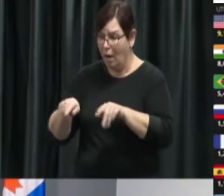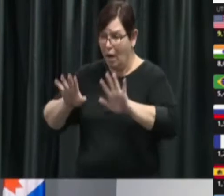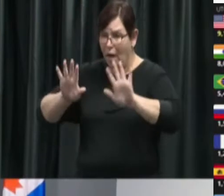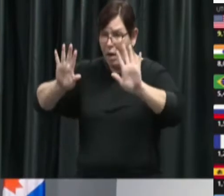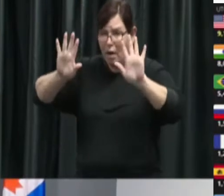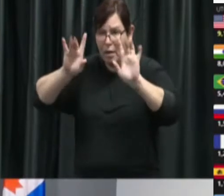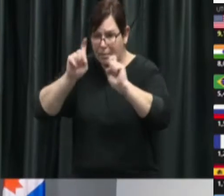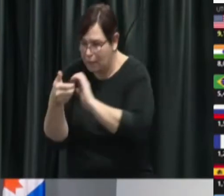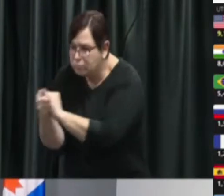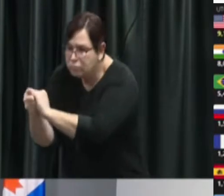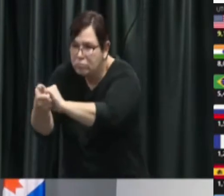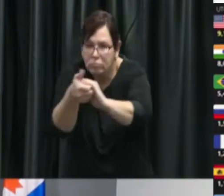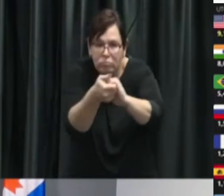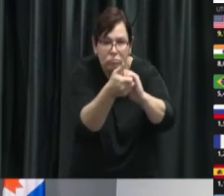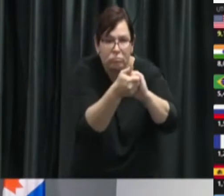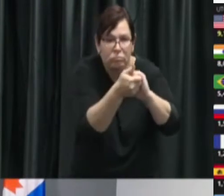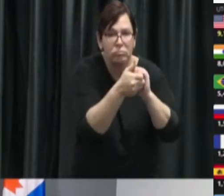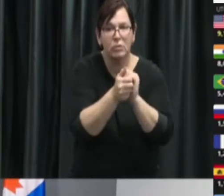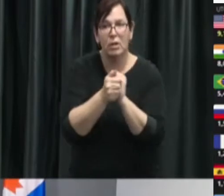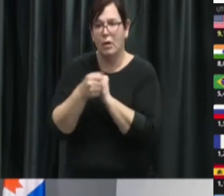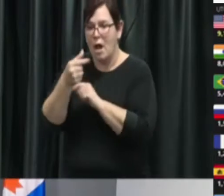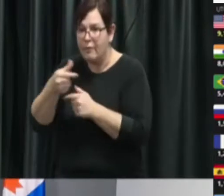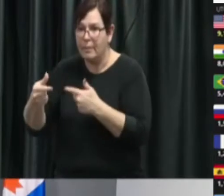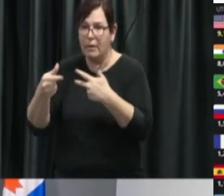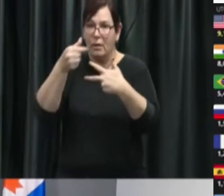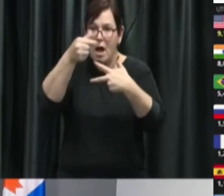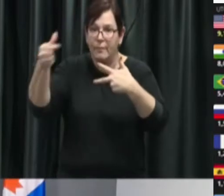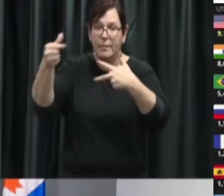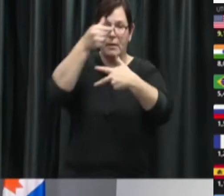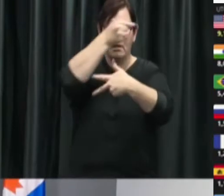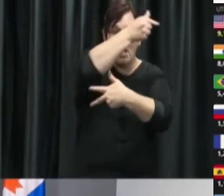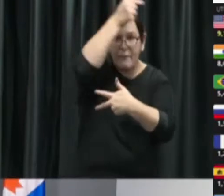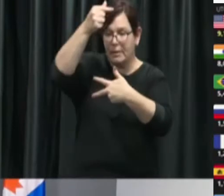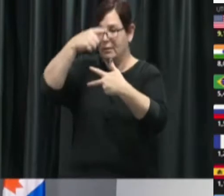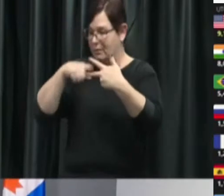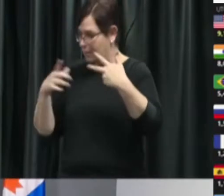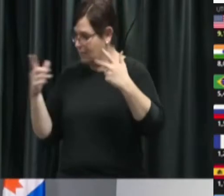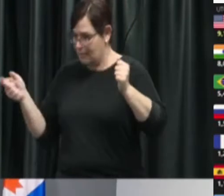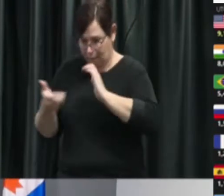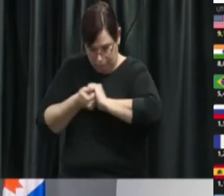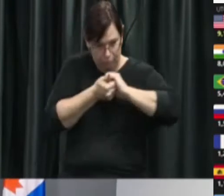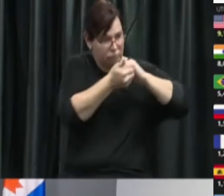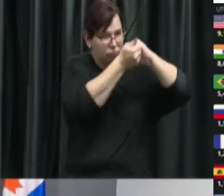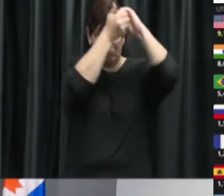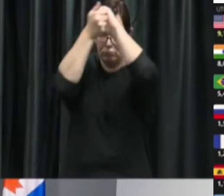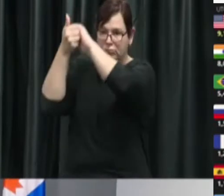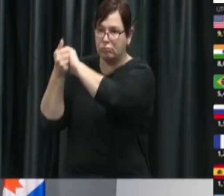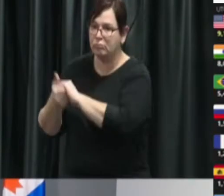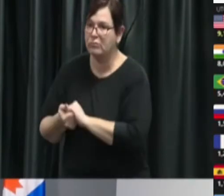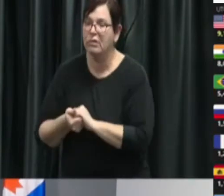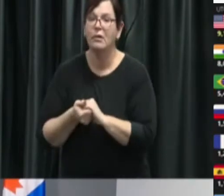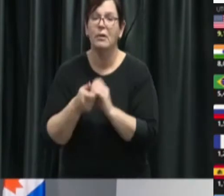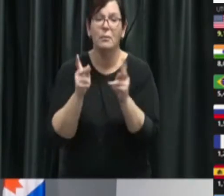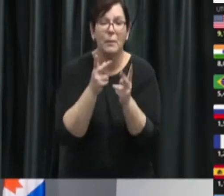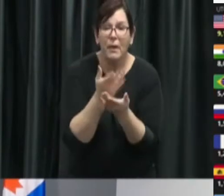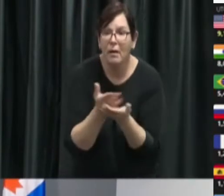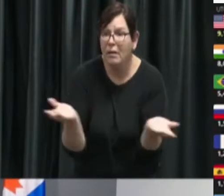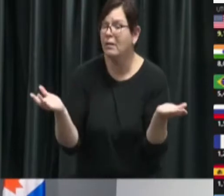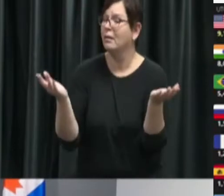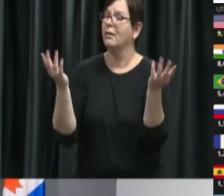government to support the conditions where all people are able to rise to their full